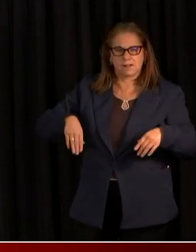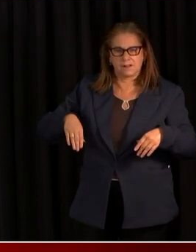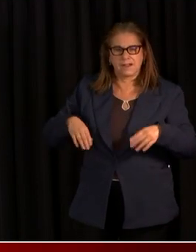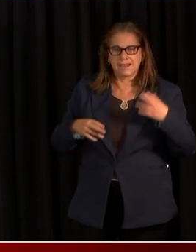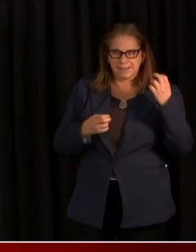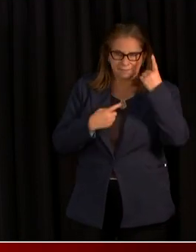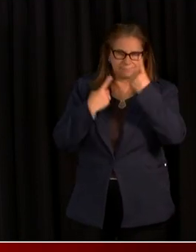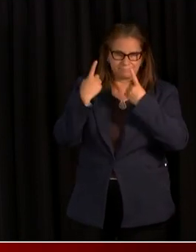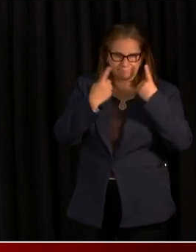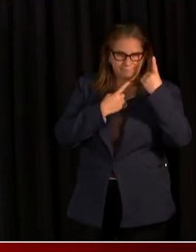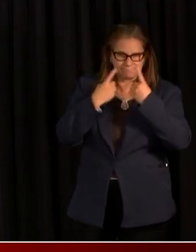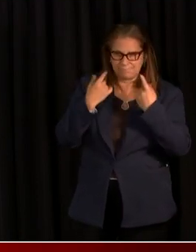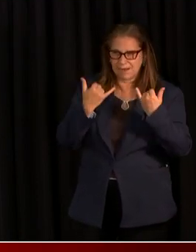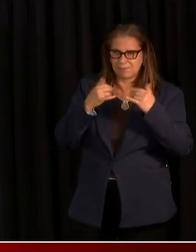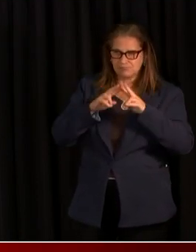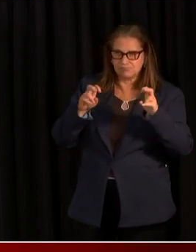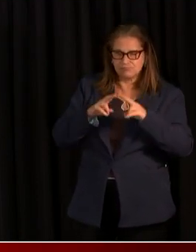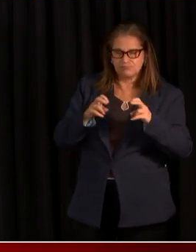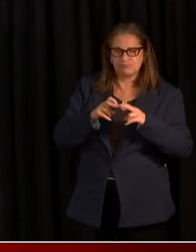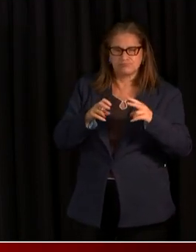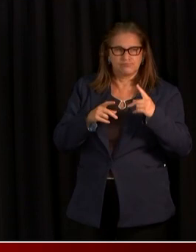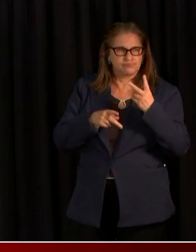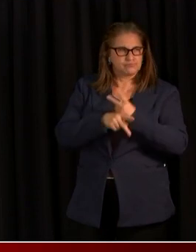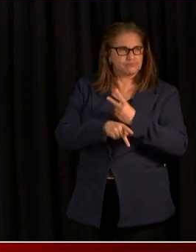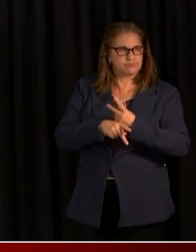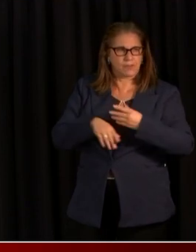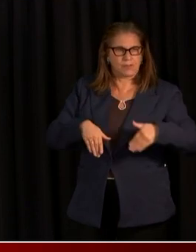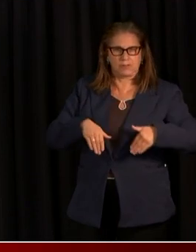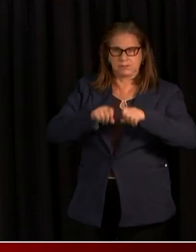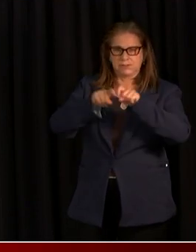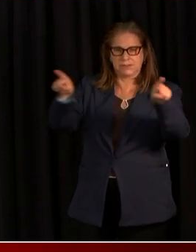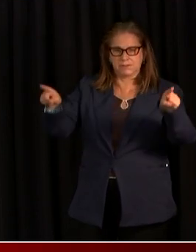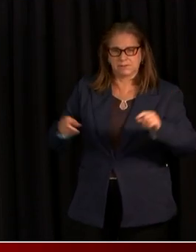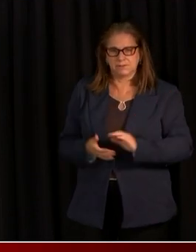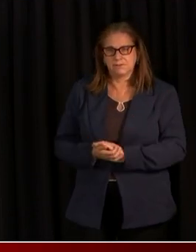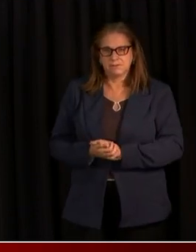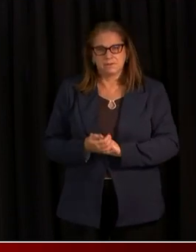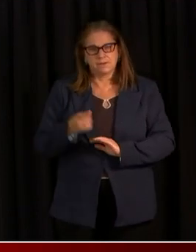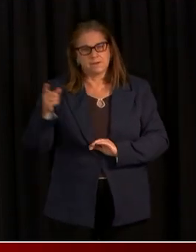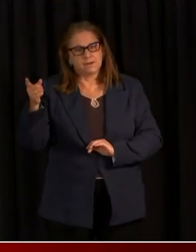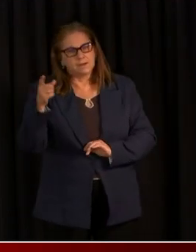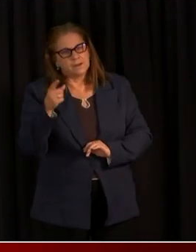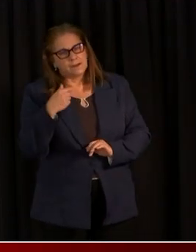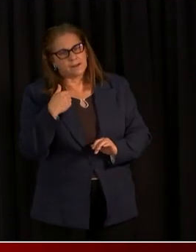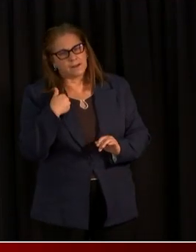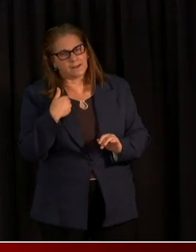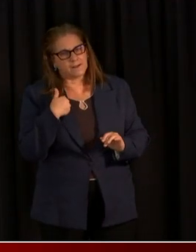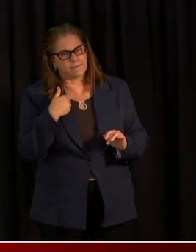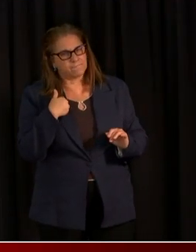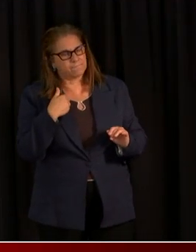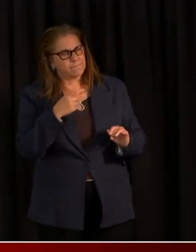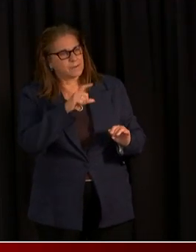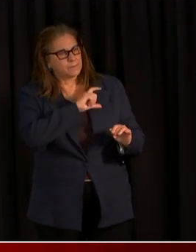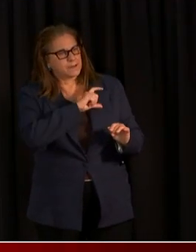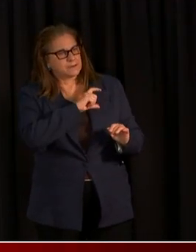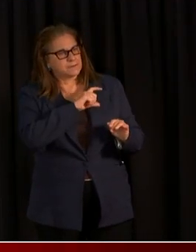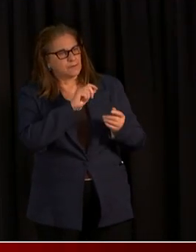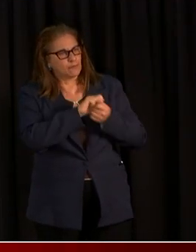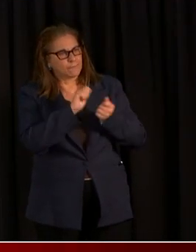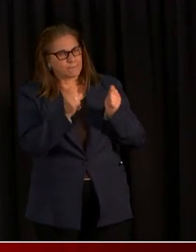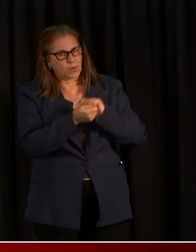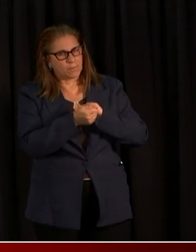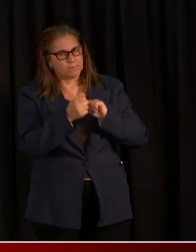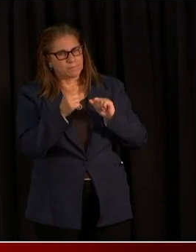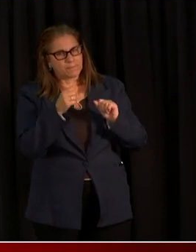he's that's on his radar. And then while we're on the topic of police reform, the